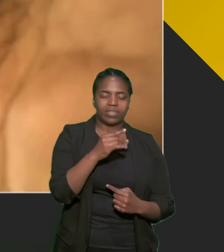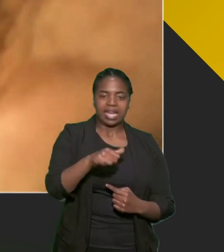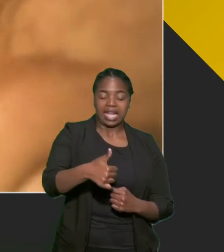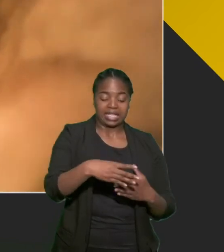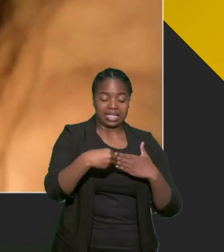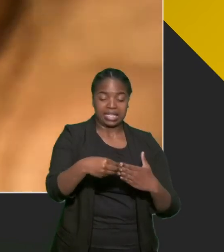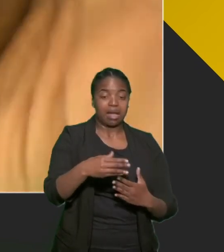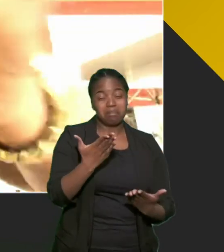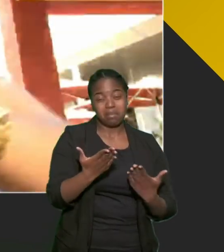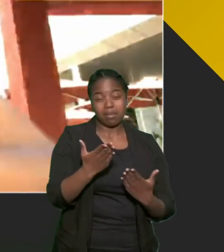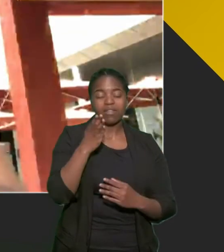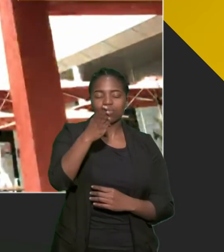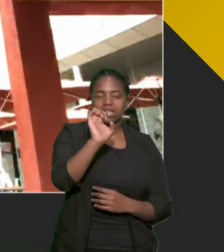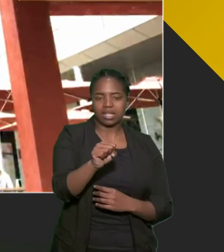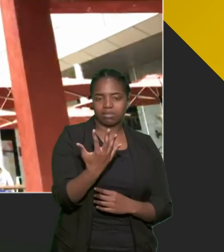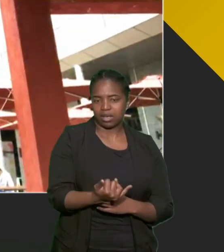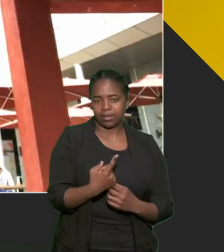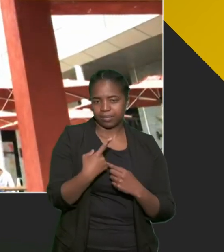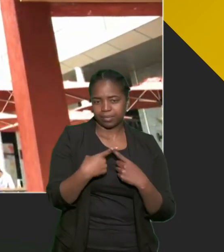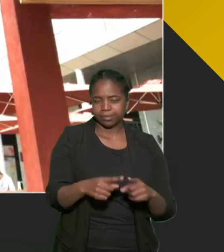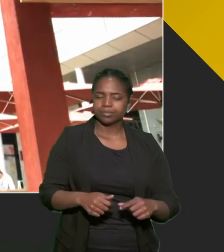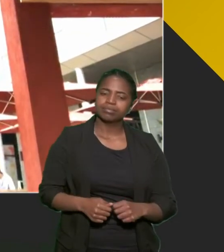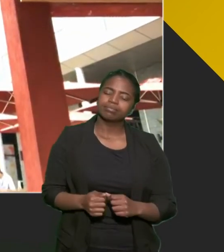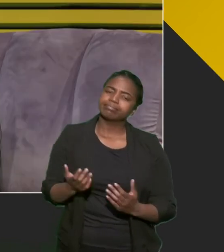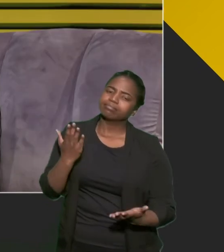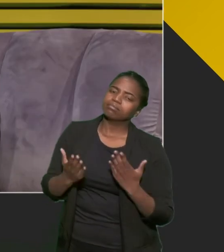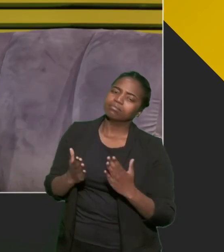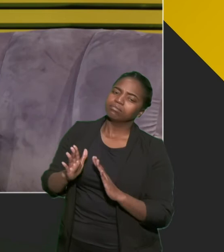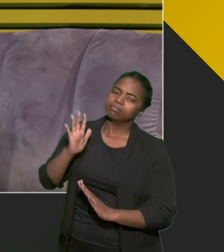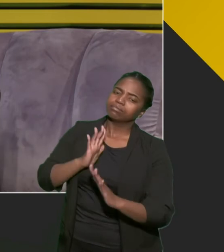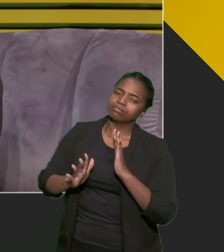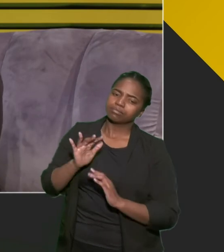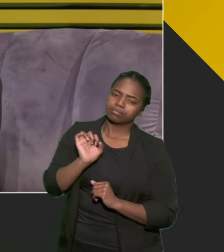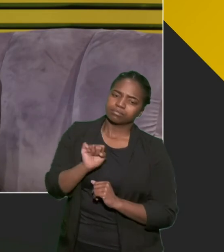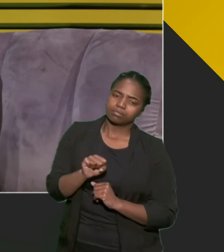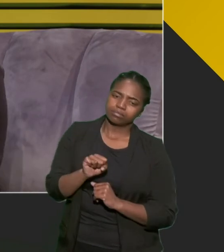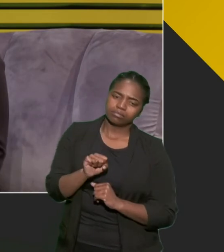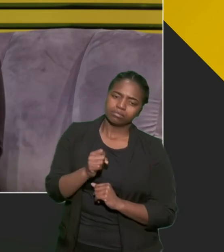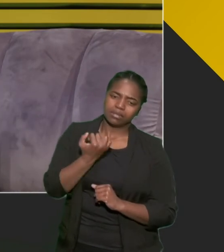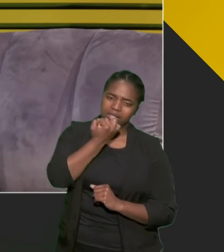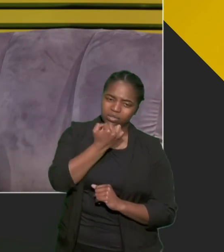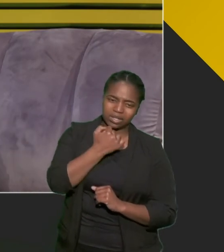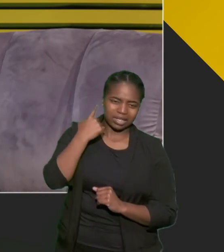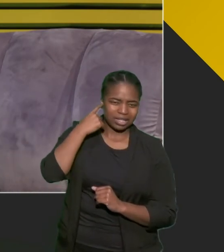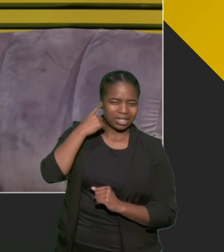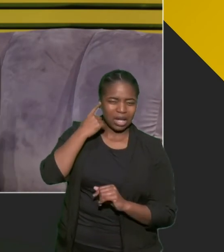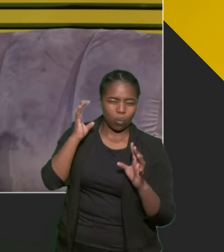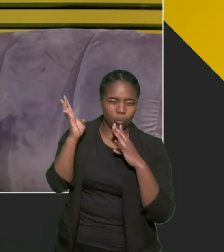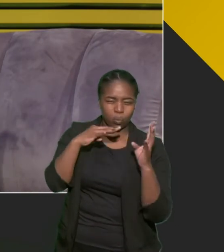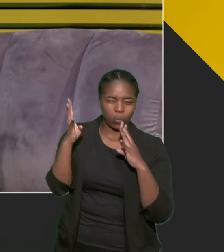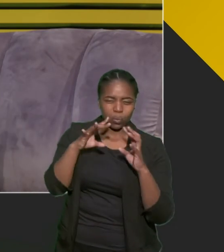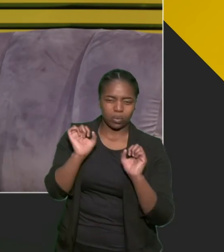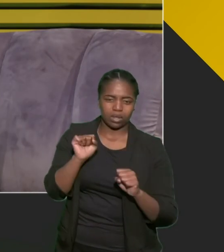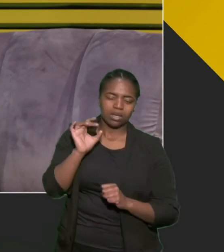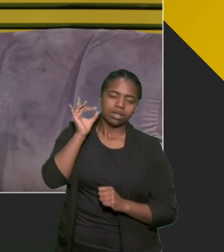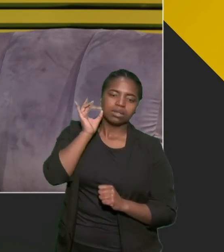yet. In the future, but not now. Yeah. Maybe you can tell us, Deanna, and again, if the Thetha family, I apologize, I'm only a bit of wind.